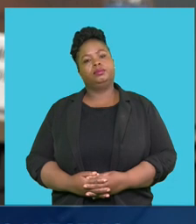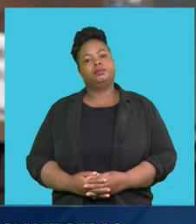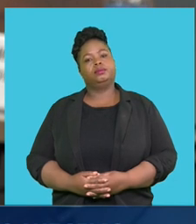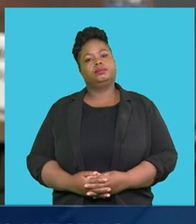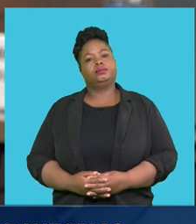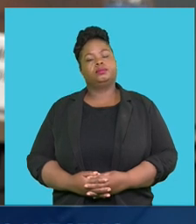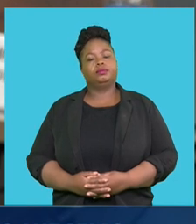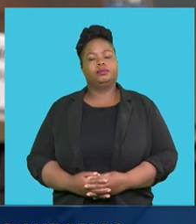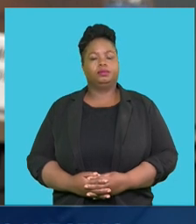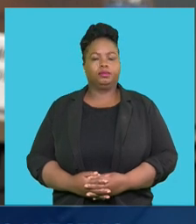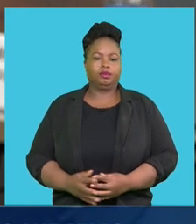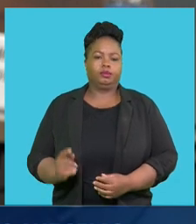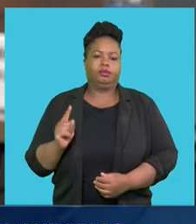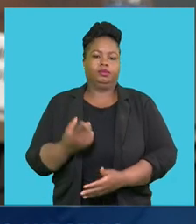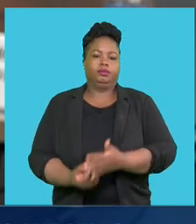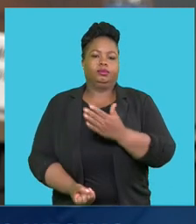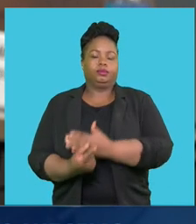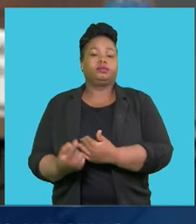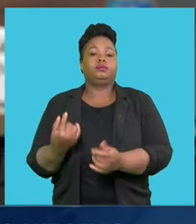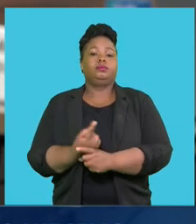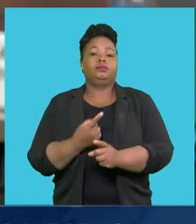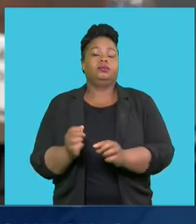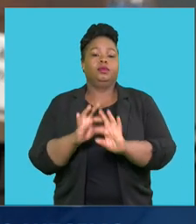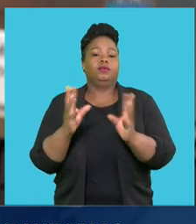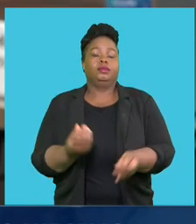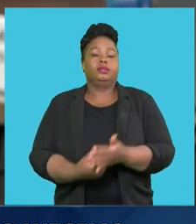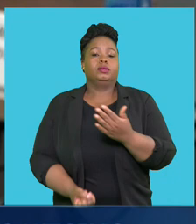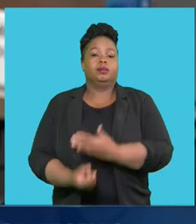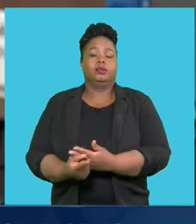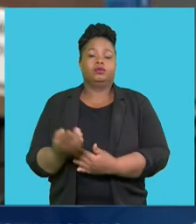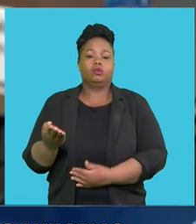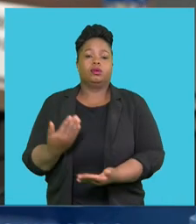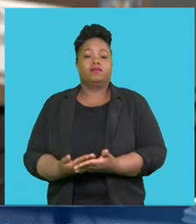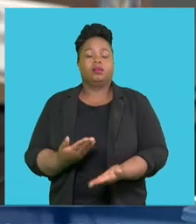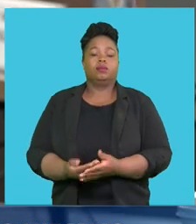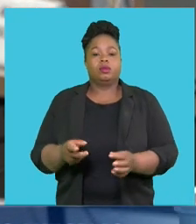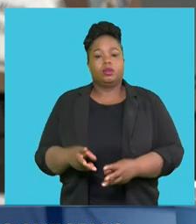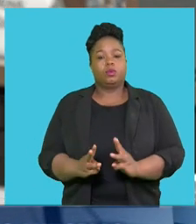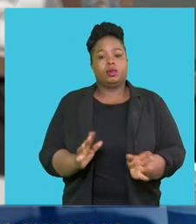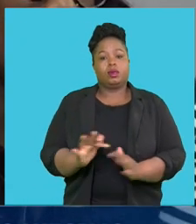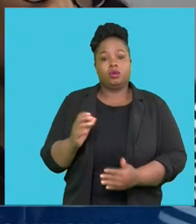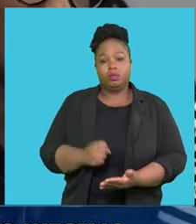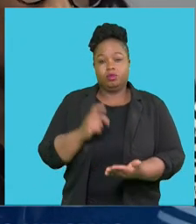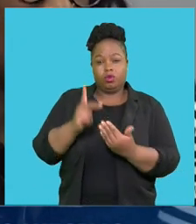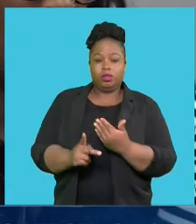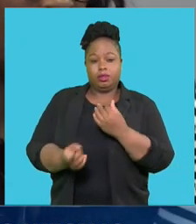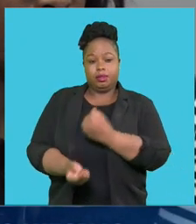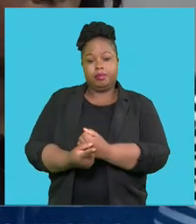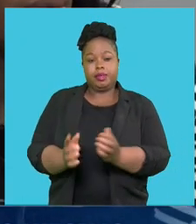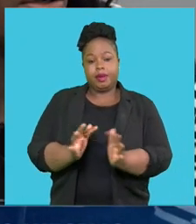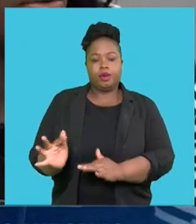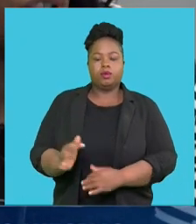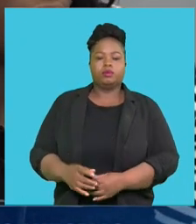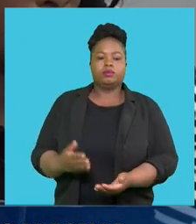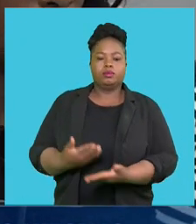that goes to the instruments that you have available As well as the way in which these projects are structured In order to